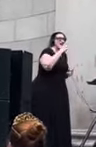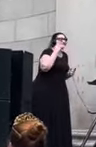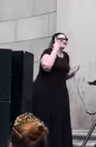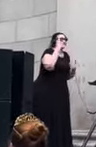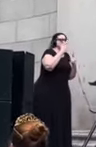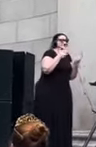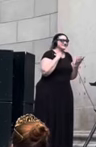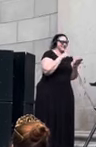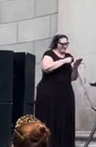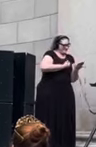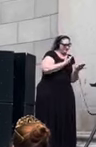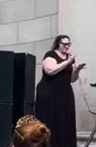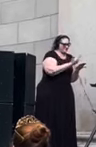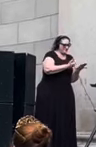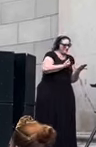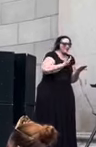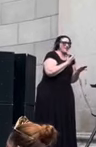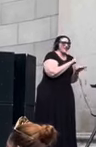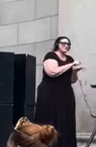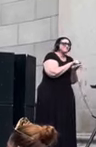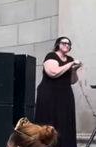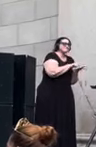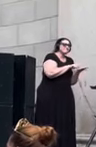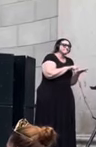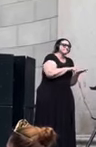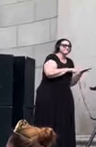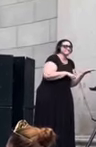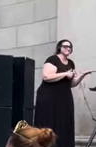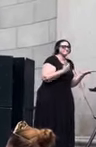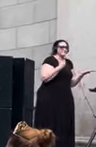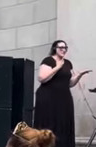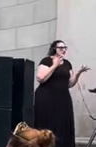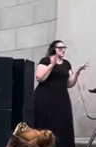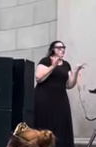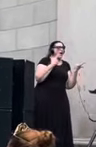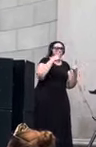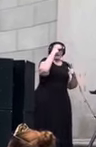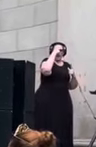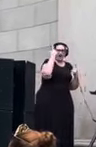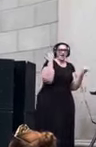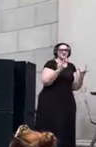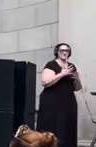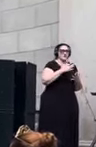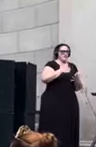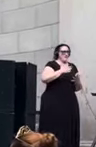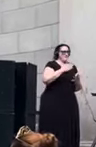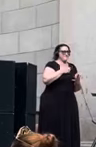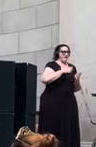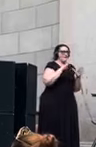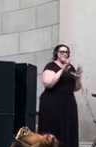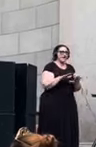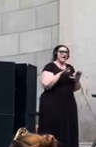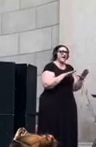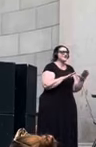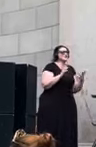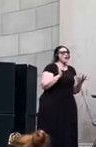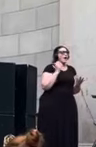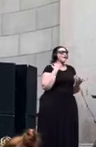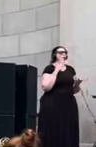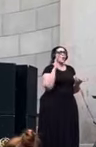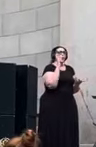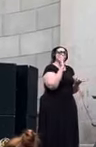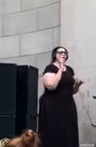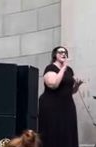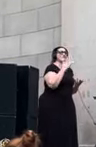the page. Gonna take some space, find my own pace. So I keep looking for